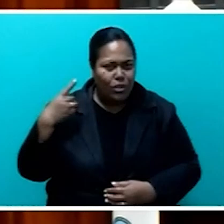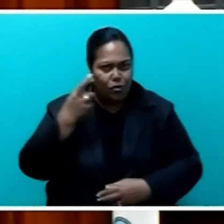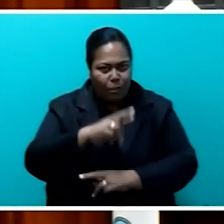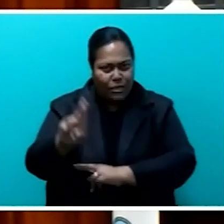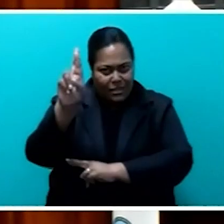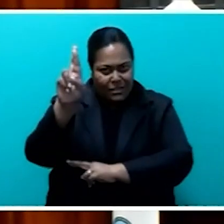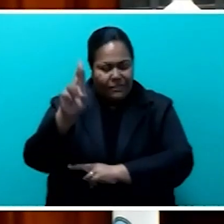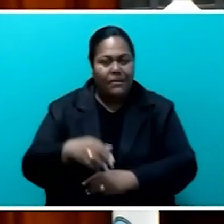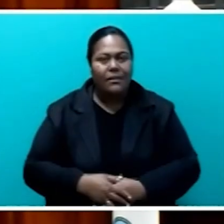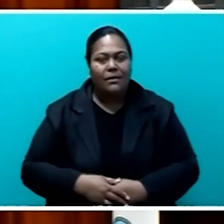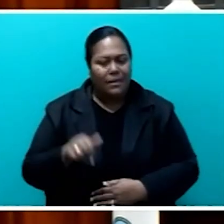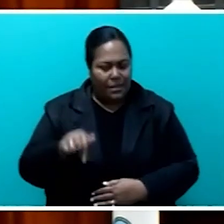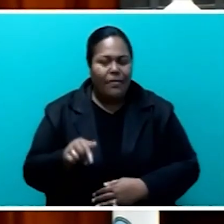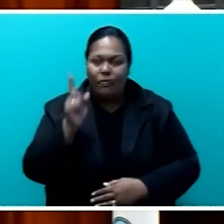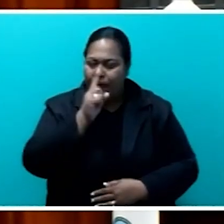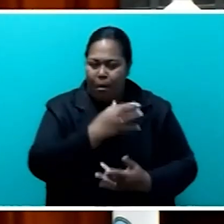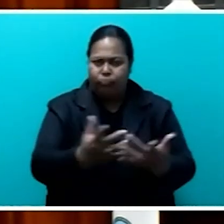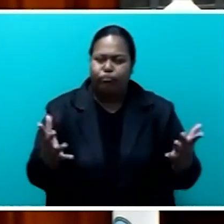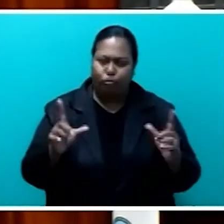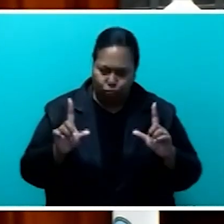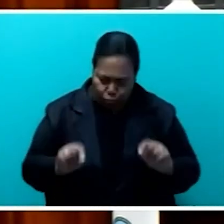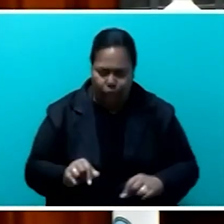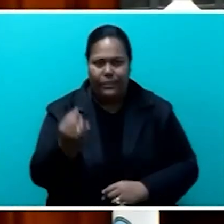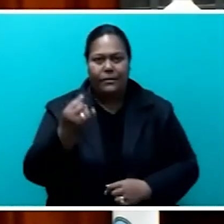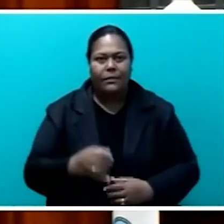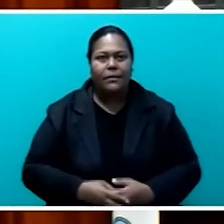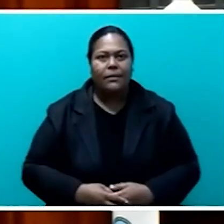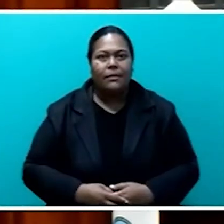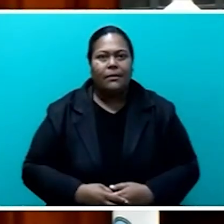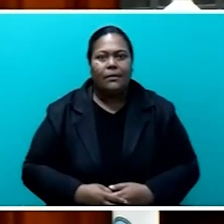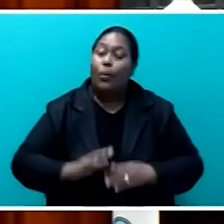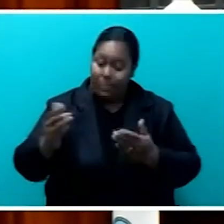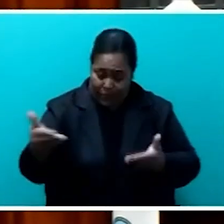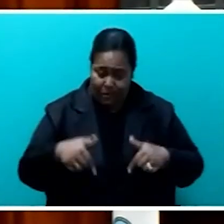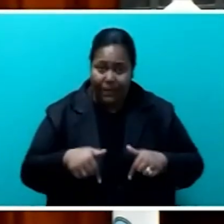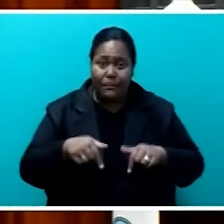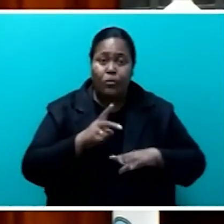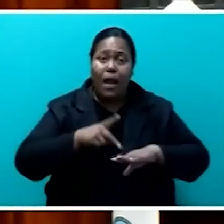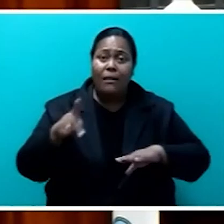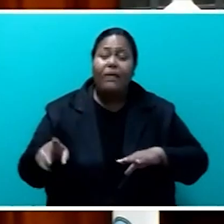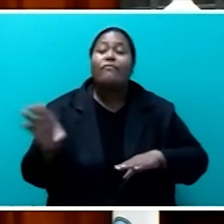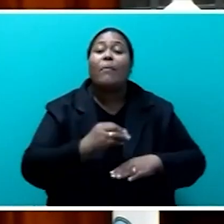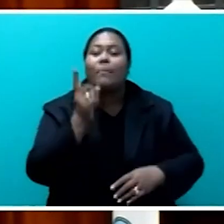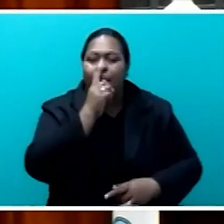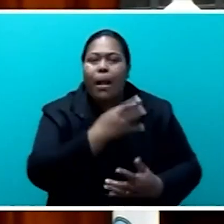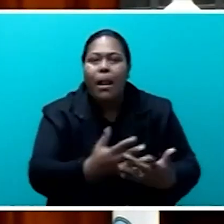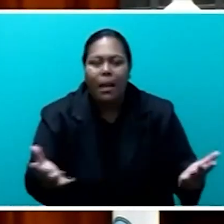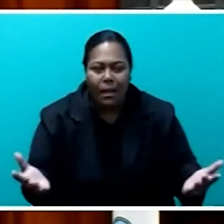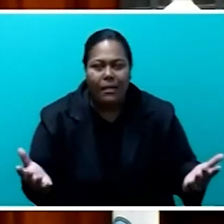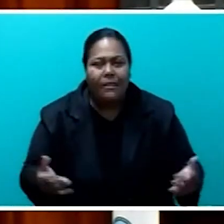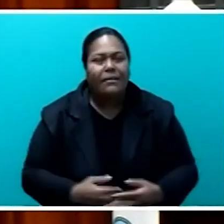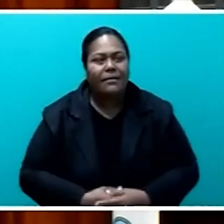representatives of the people to do so. It will come back to this House from the people, and as I mentioned in the beginning